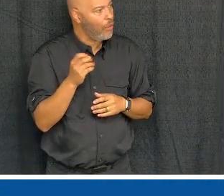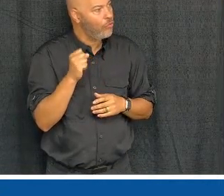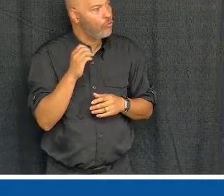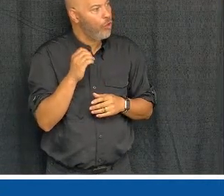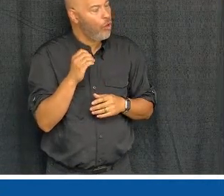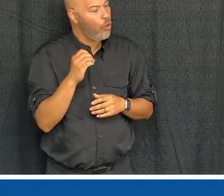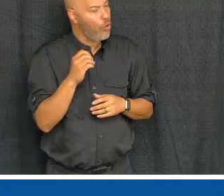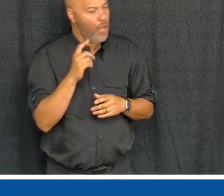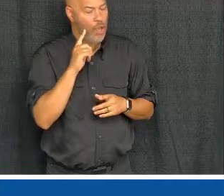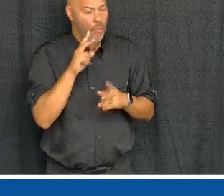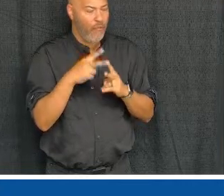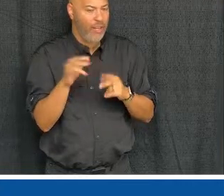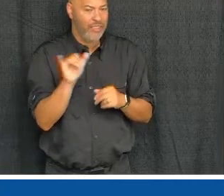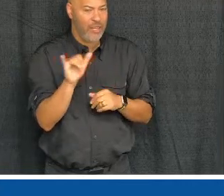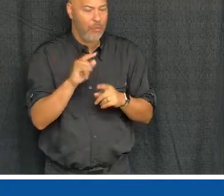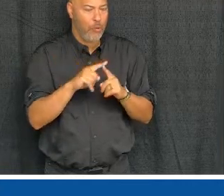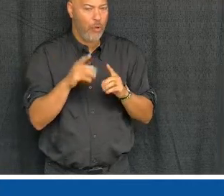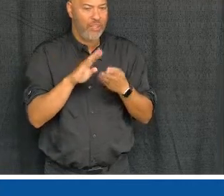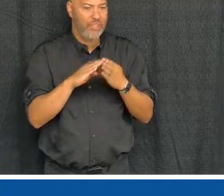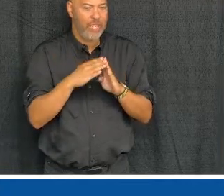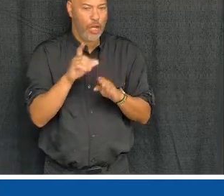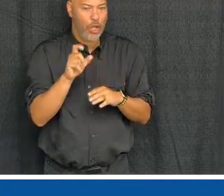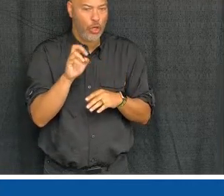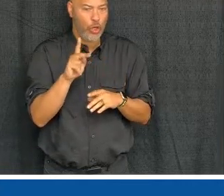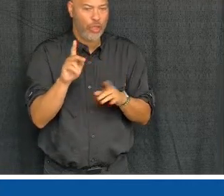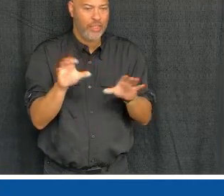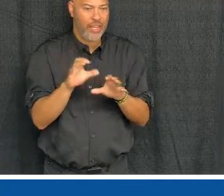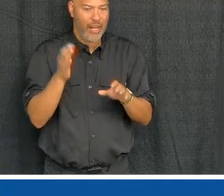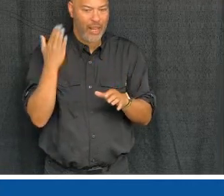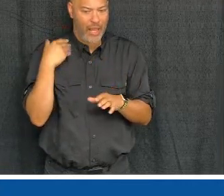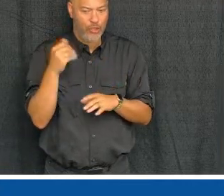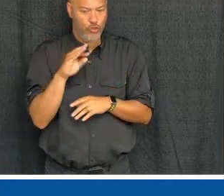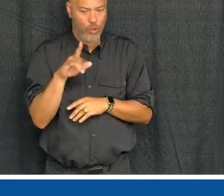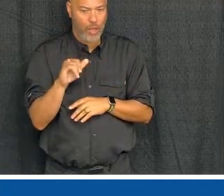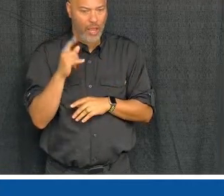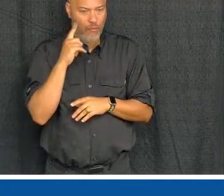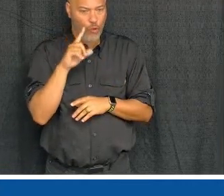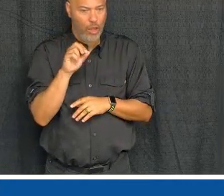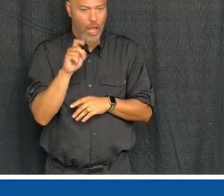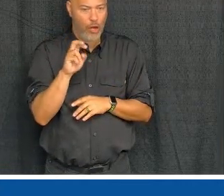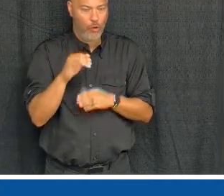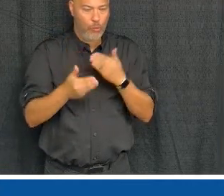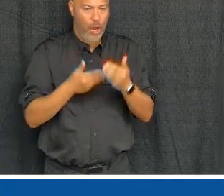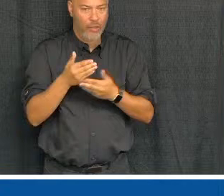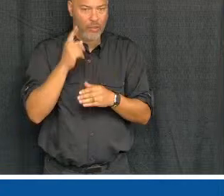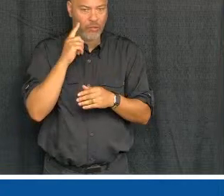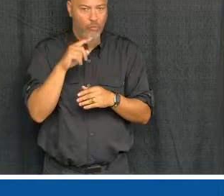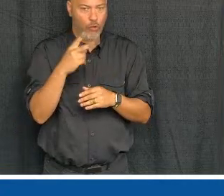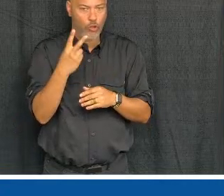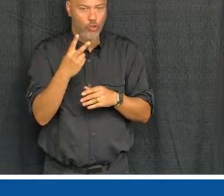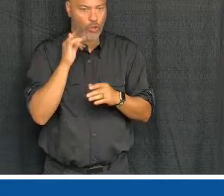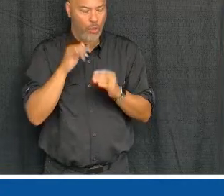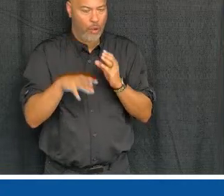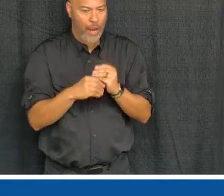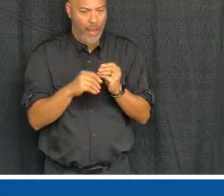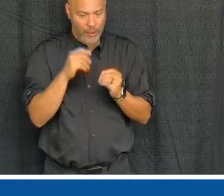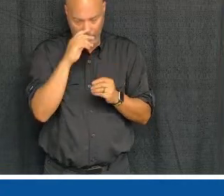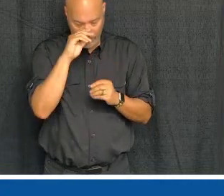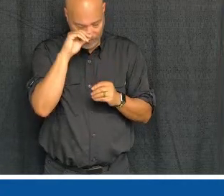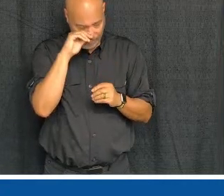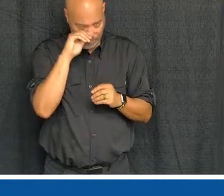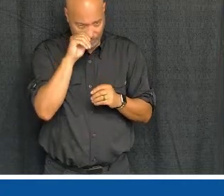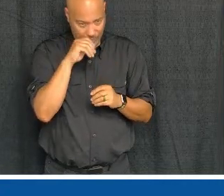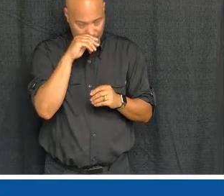it would be very similar to what the city clerk did this past July for the lottery process for the two that were added.